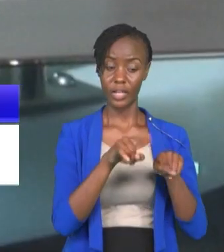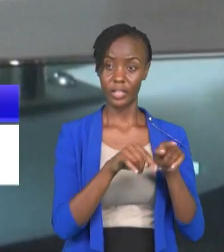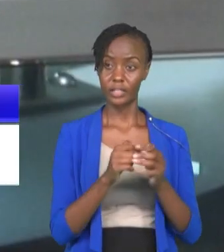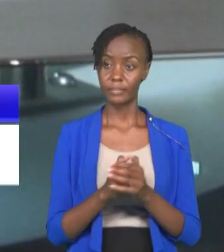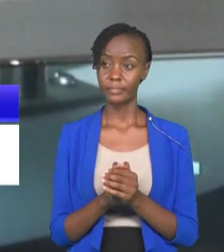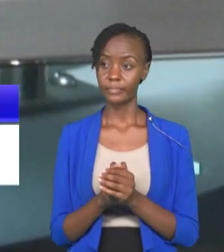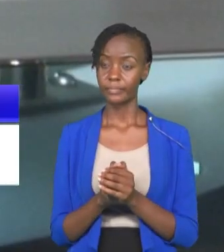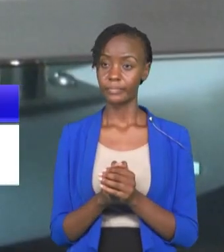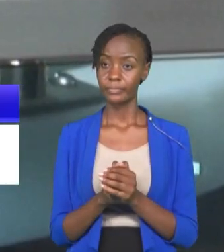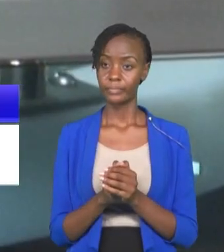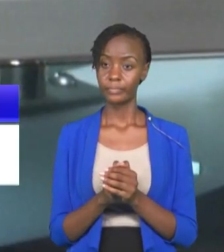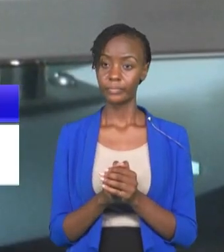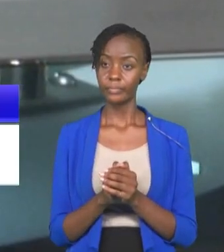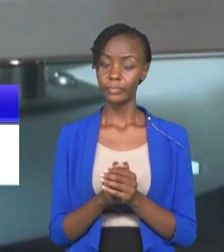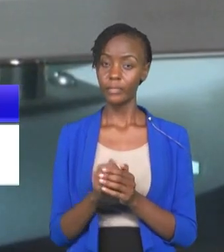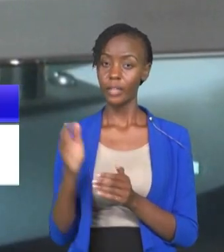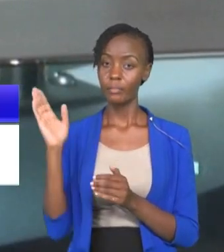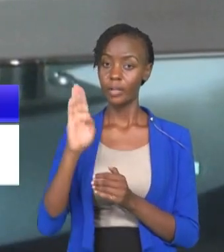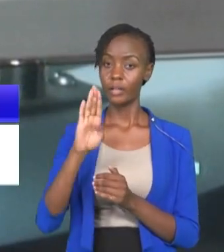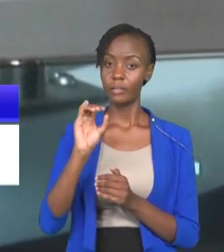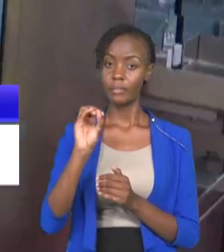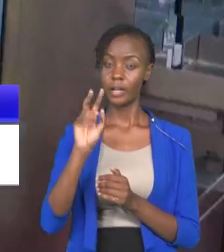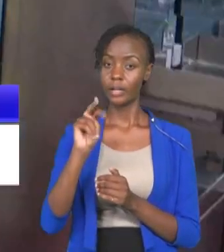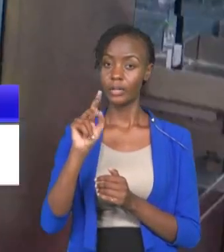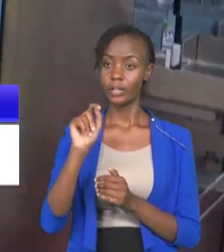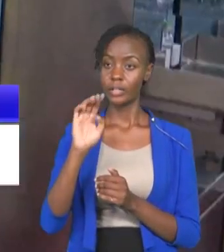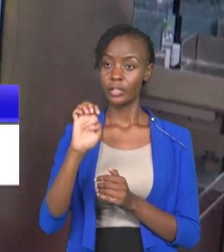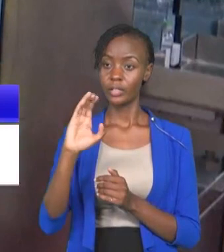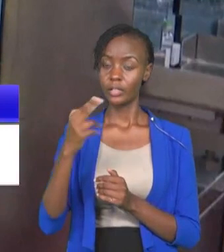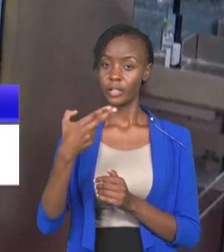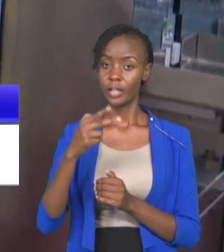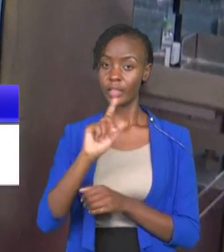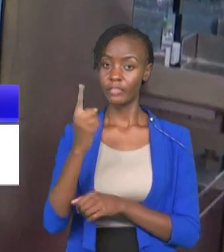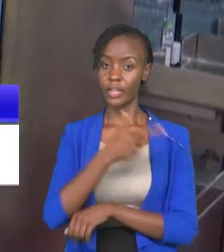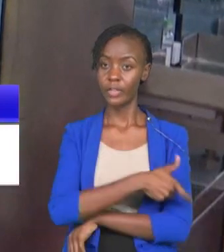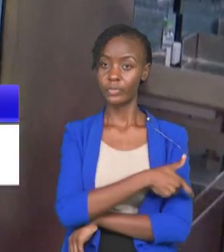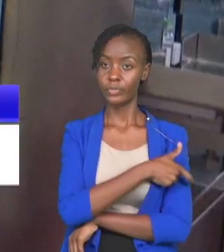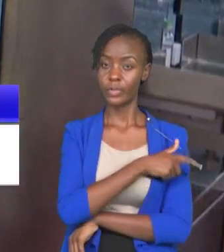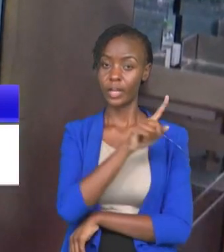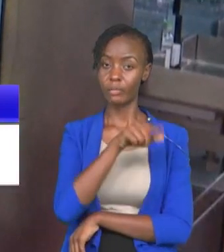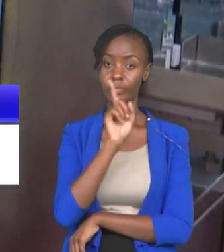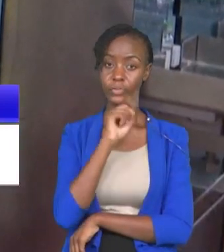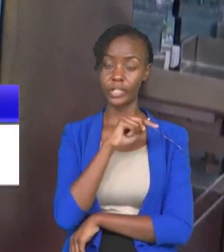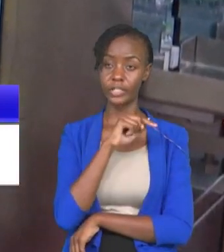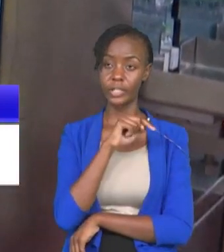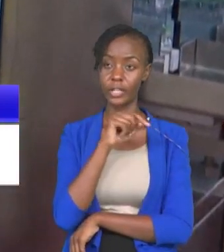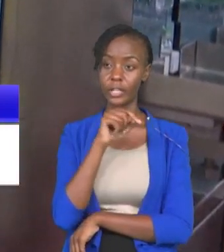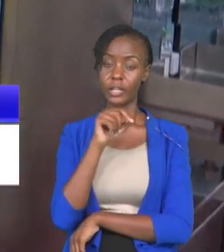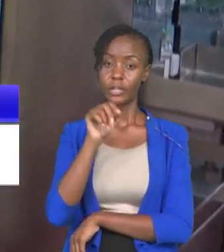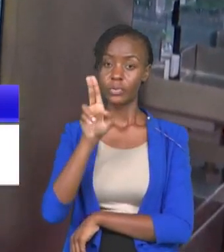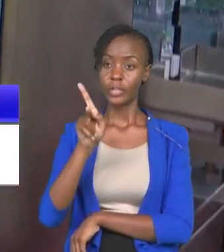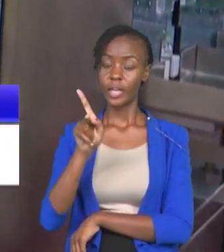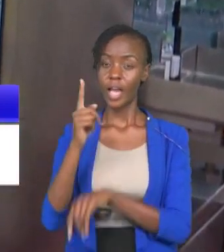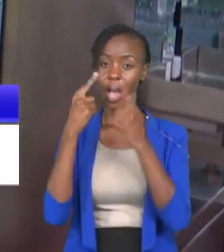At about the same time, the first vaccines against COVID-19 were being approved in 2020, United Kingdom announced